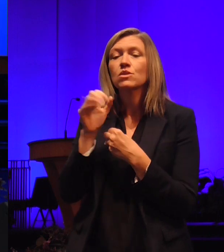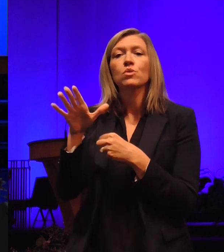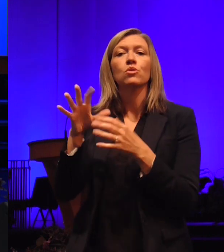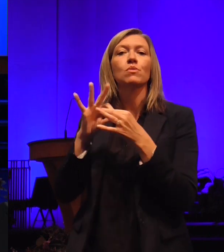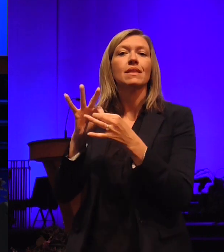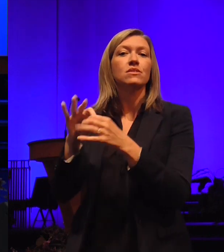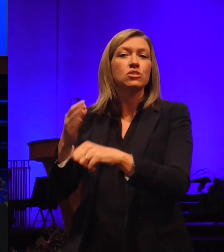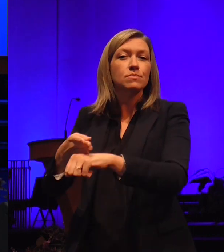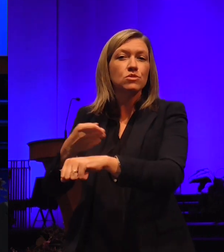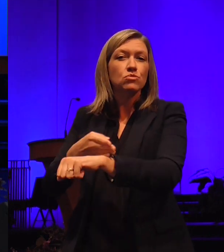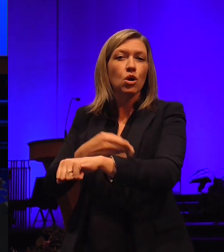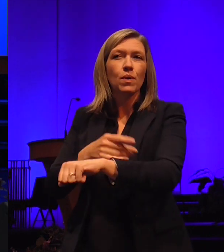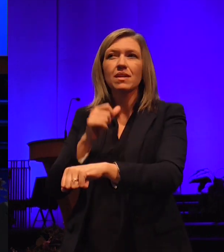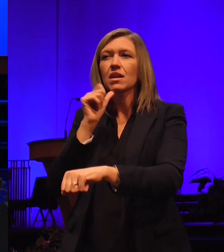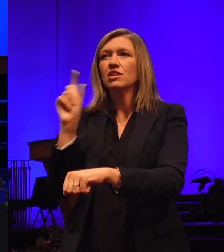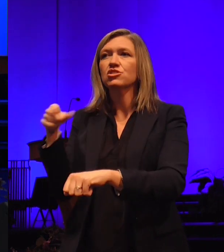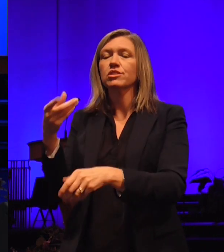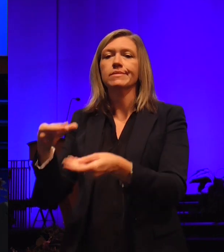transactional.